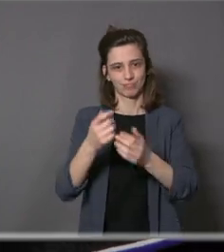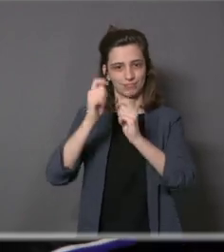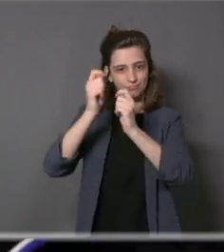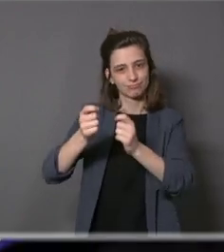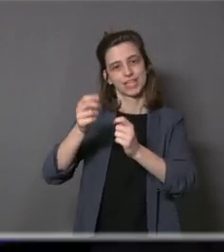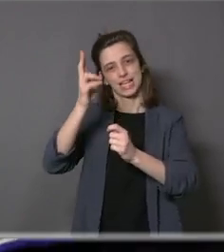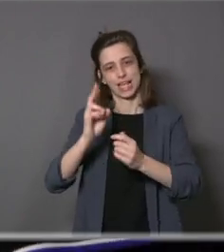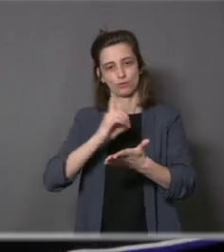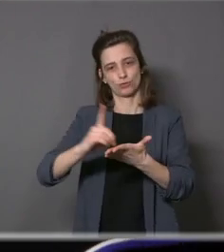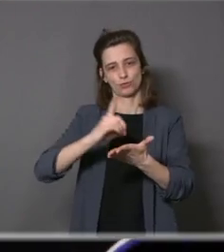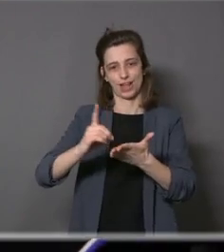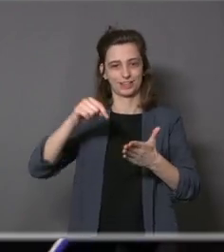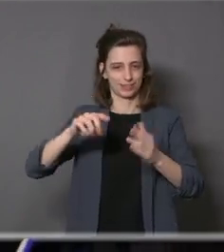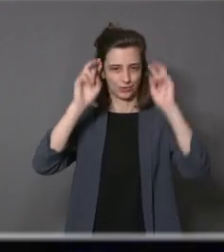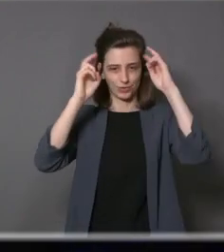congratulations.